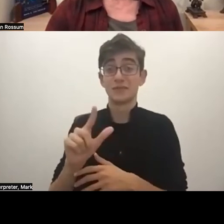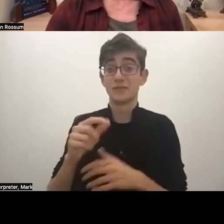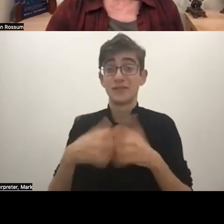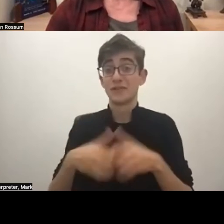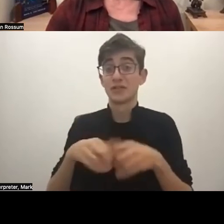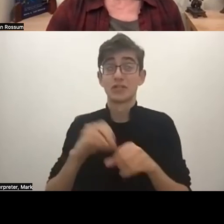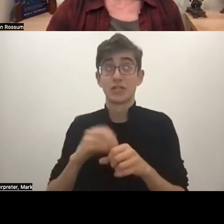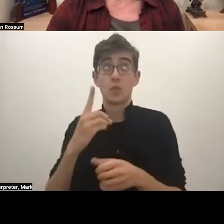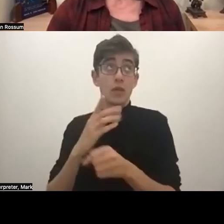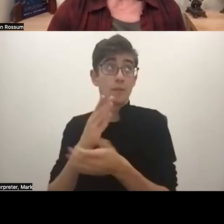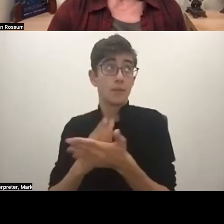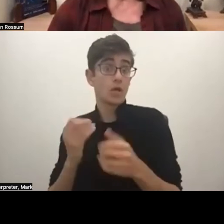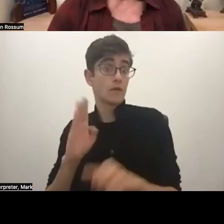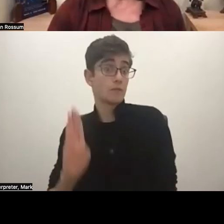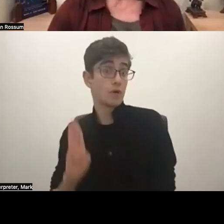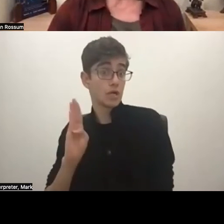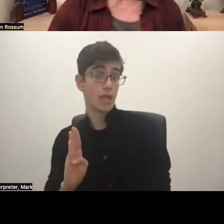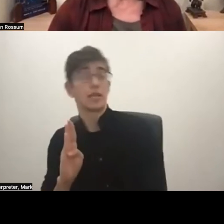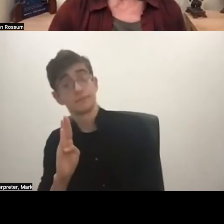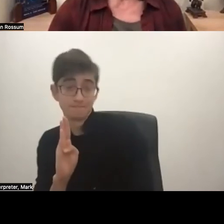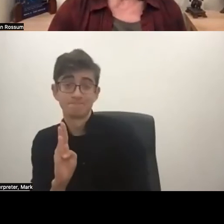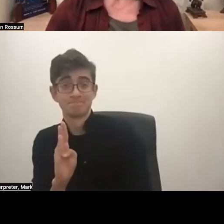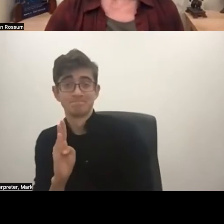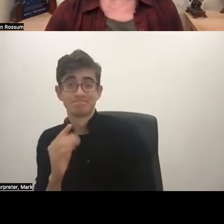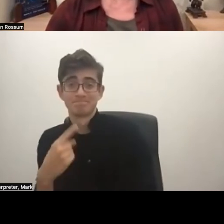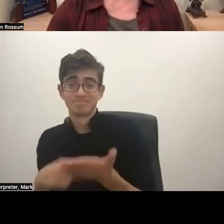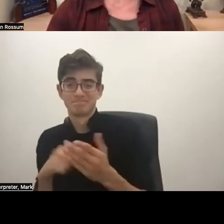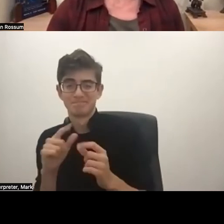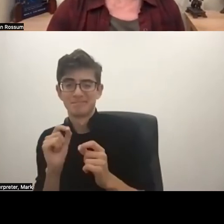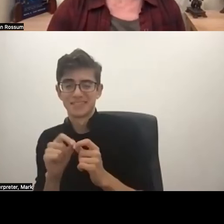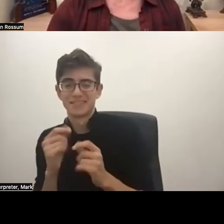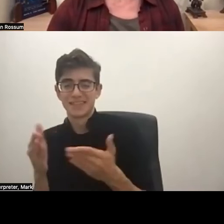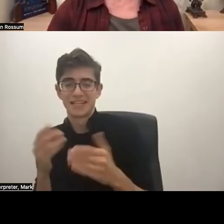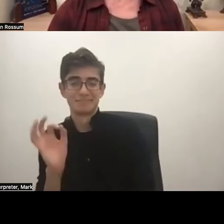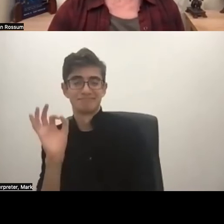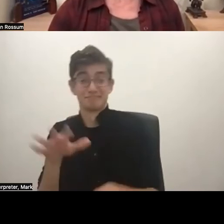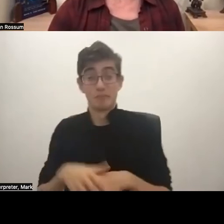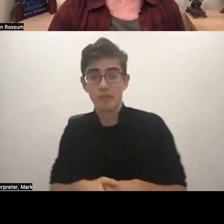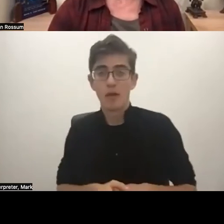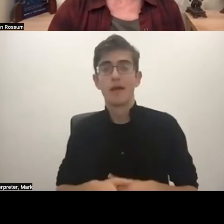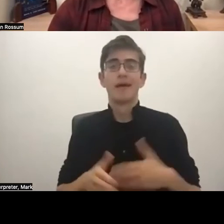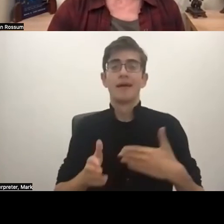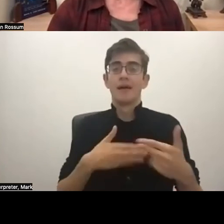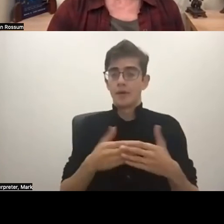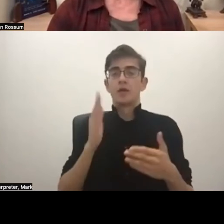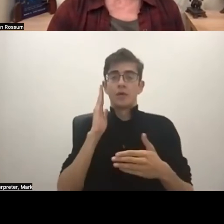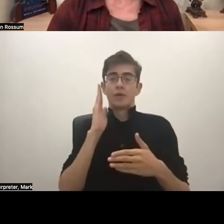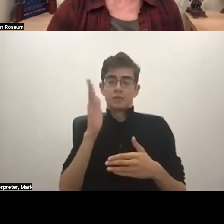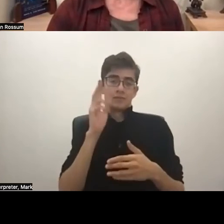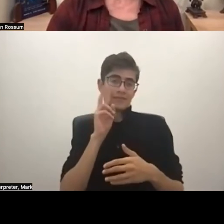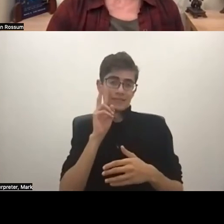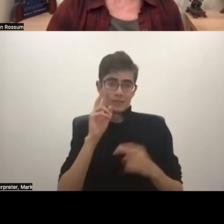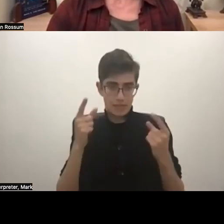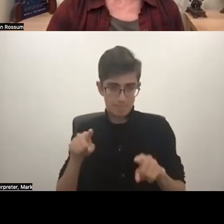instance. I'm just throwing it out there. So I agree fundamentally, and we'll definitely see. But